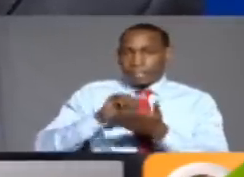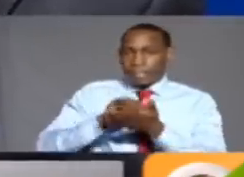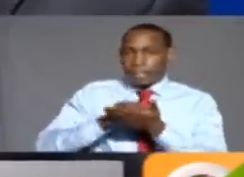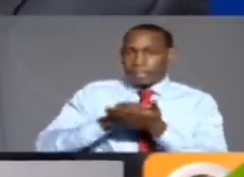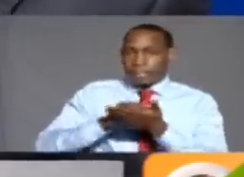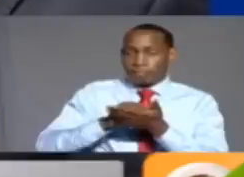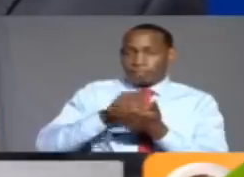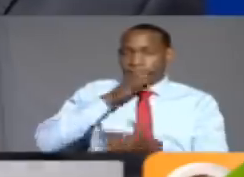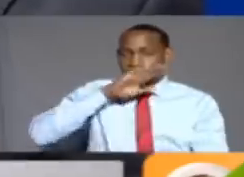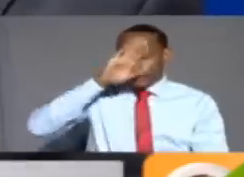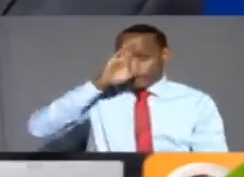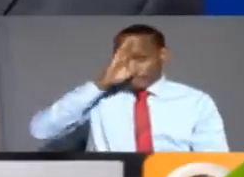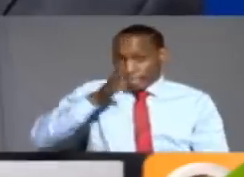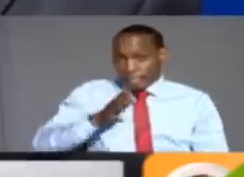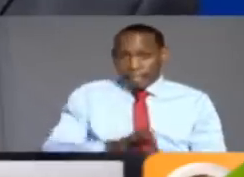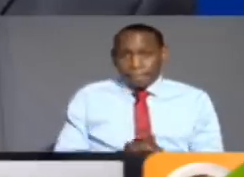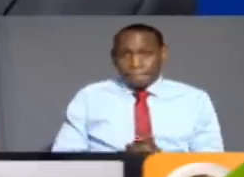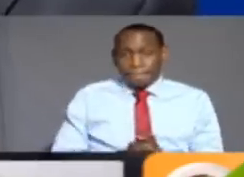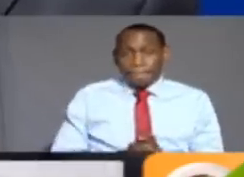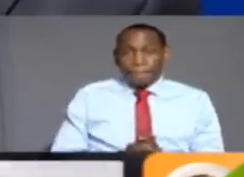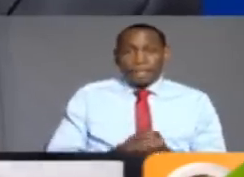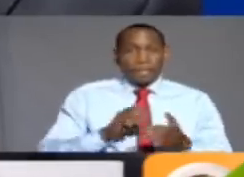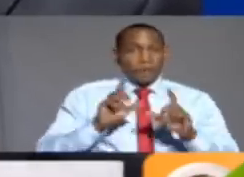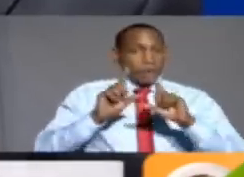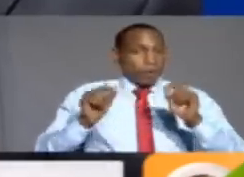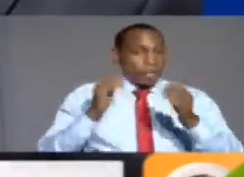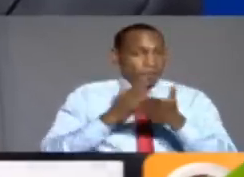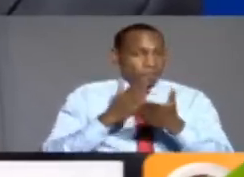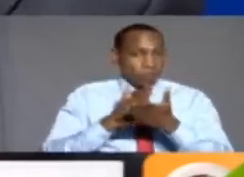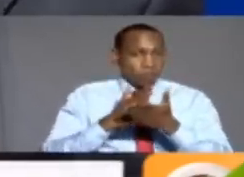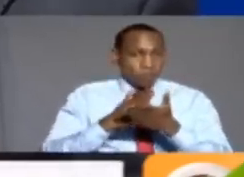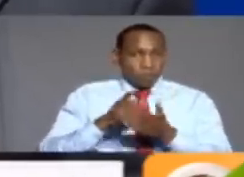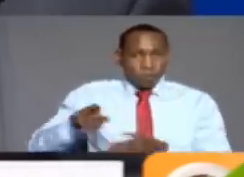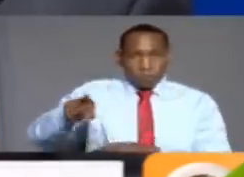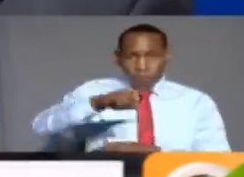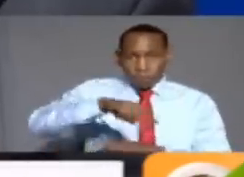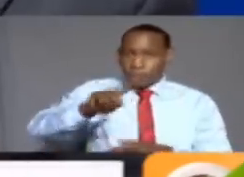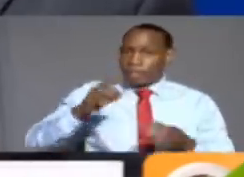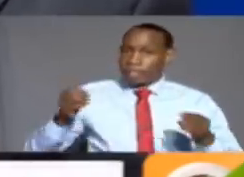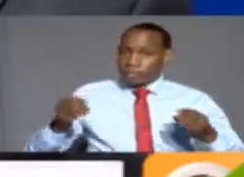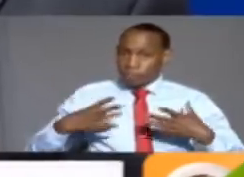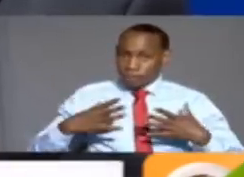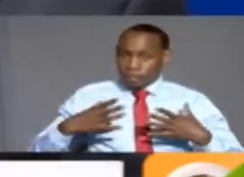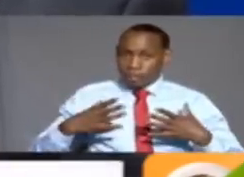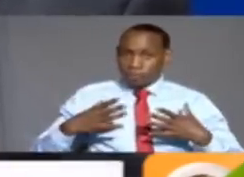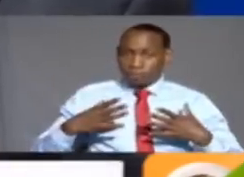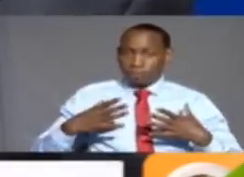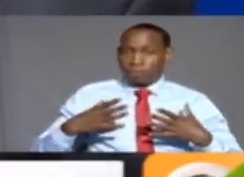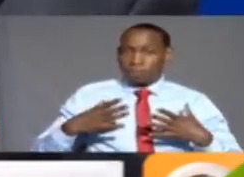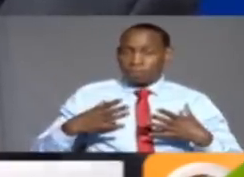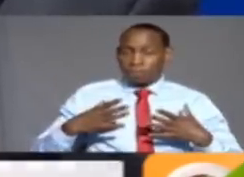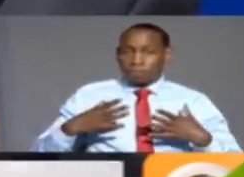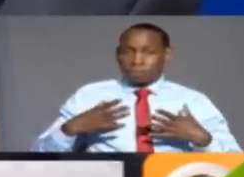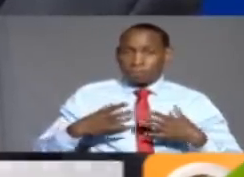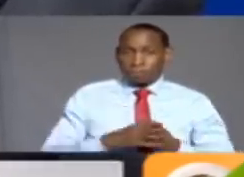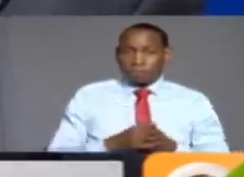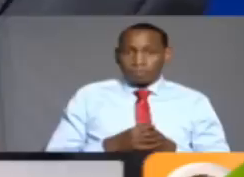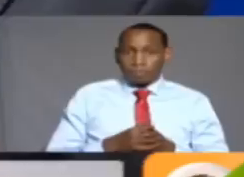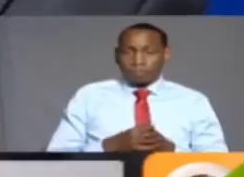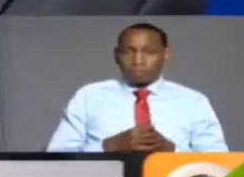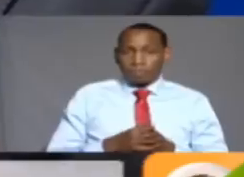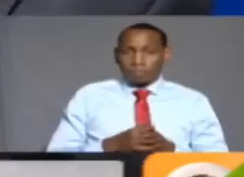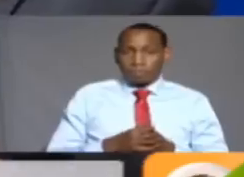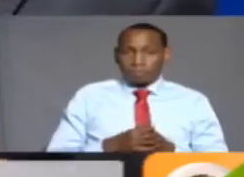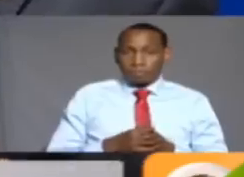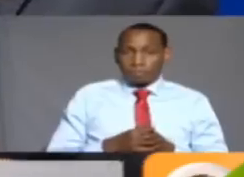on Sunday. I think the fact that we are getting shocked is taking it too far.